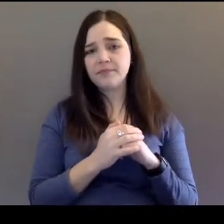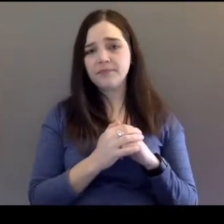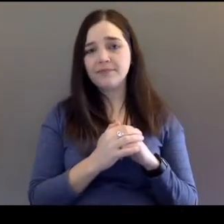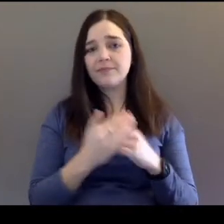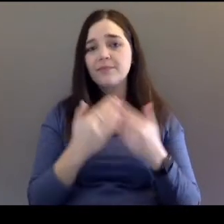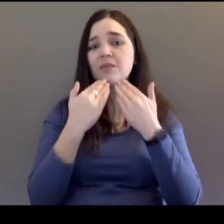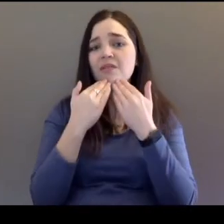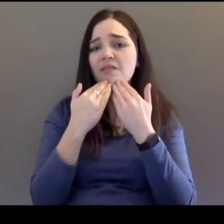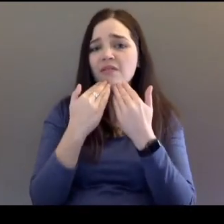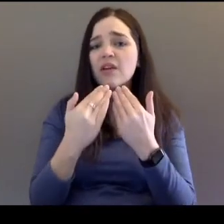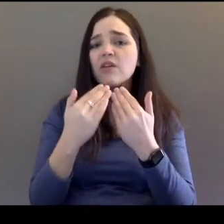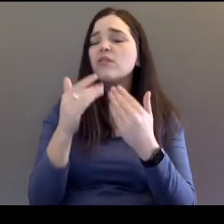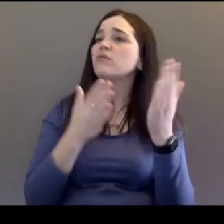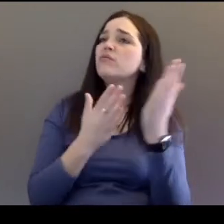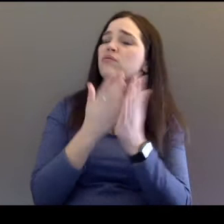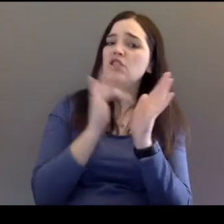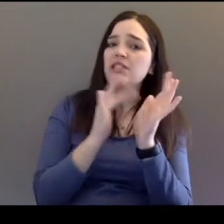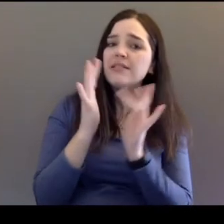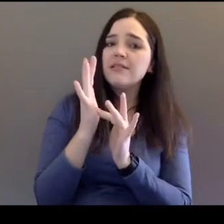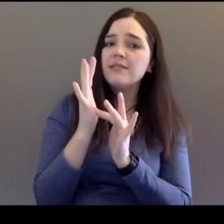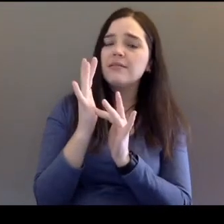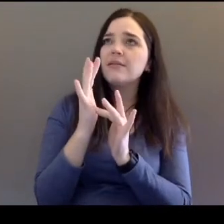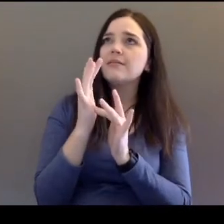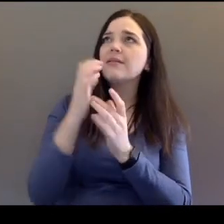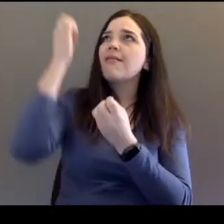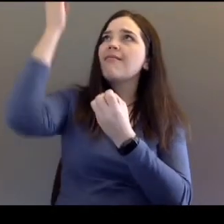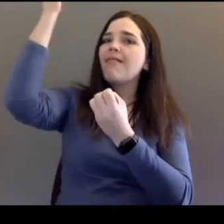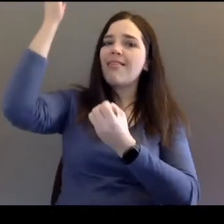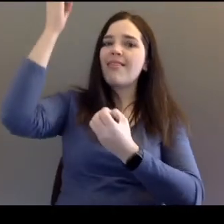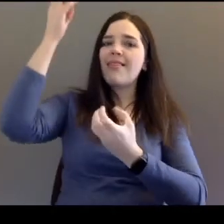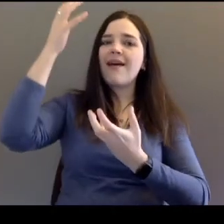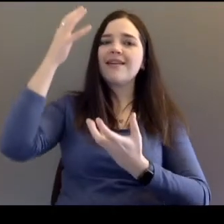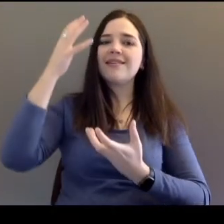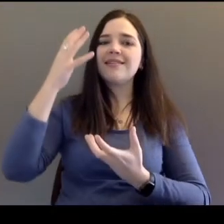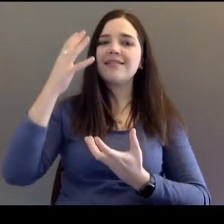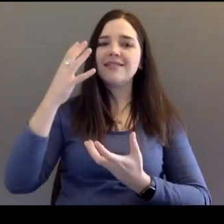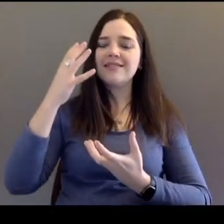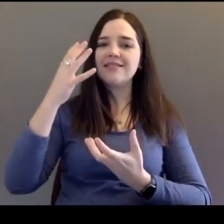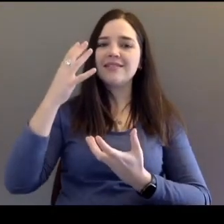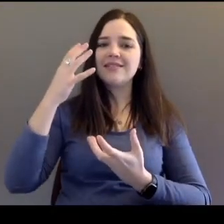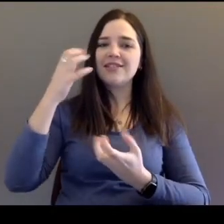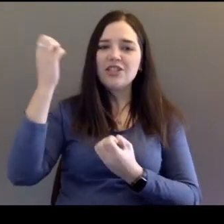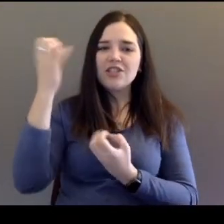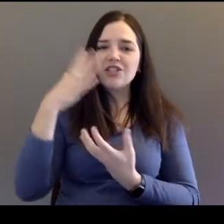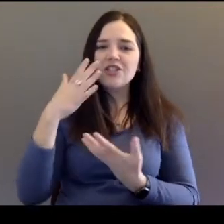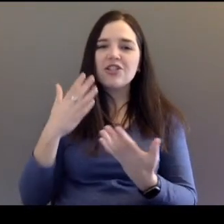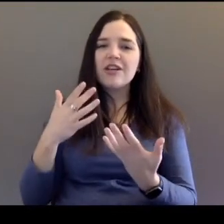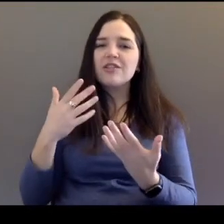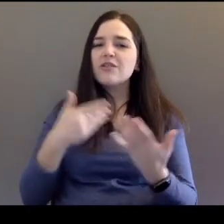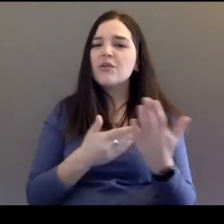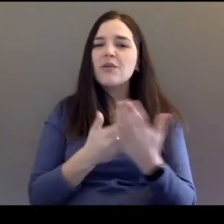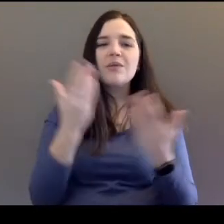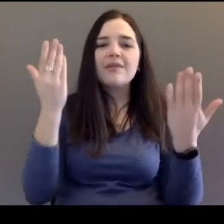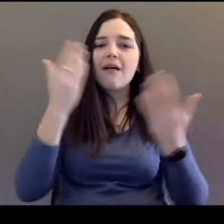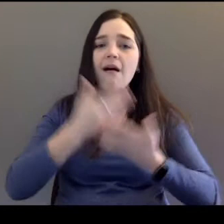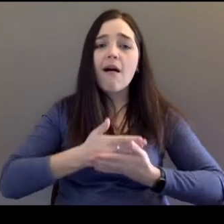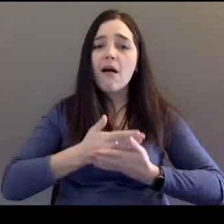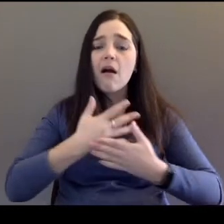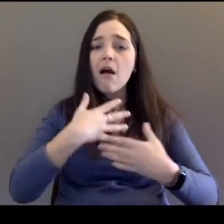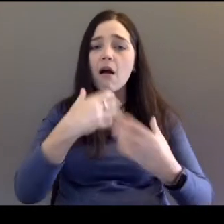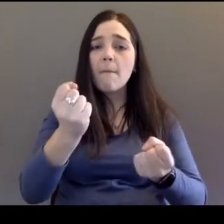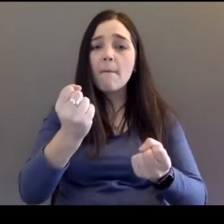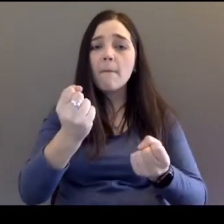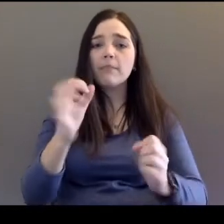We thank you that in Jesus, the light comes. The light shines in the darkness and it does not go out.